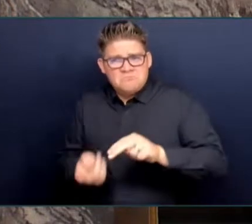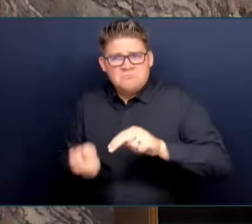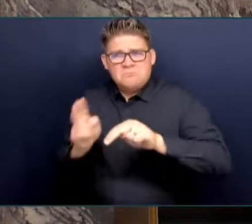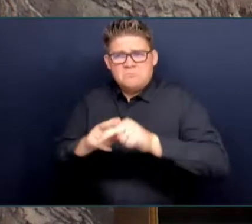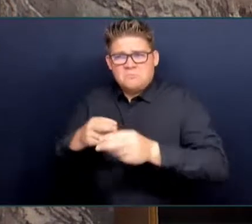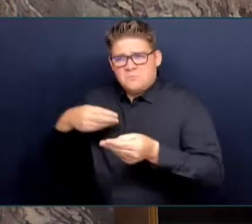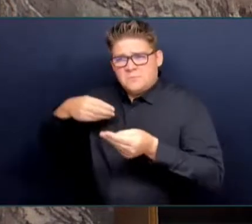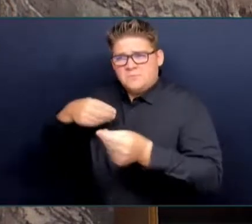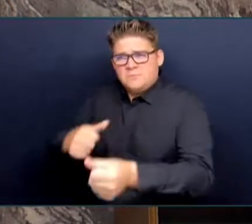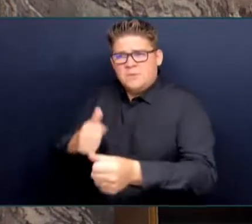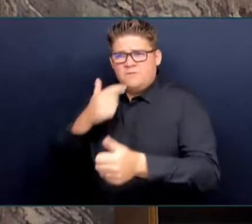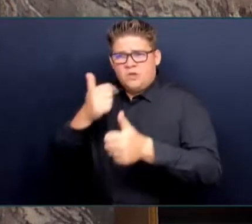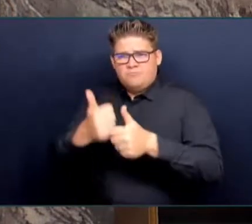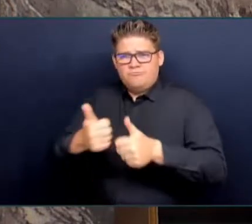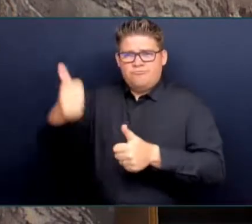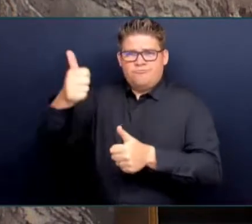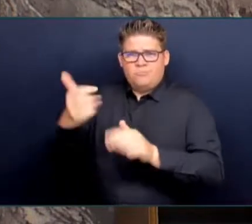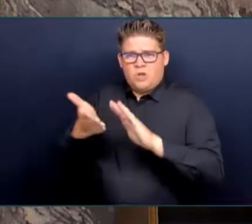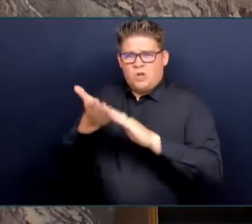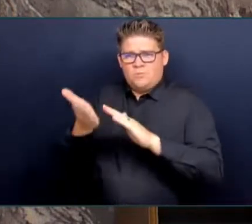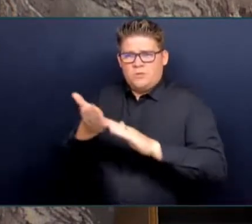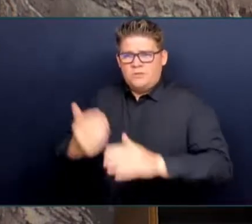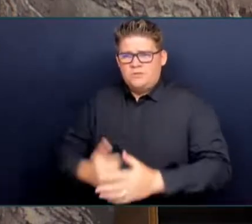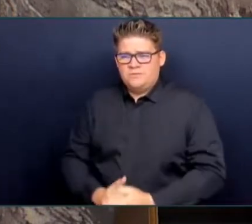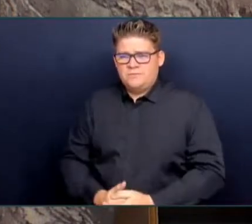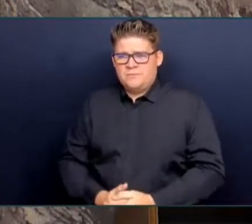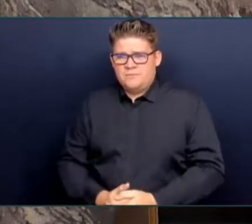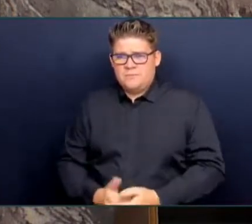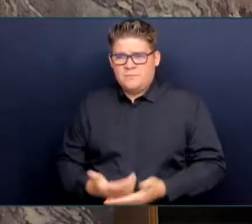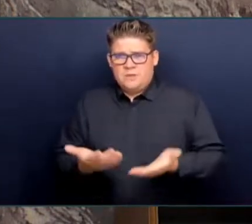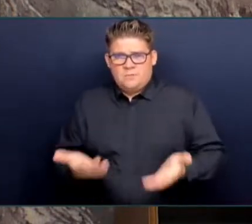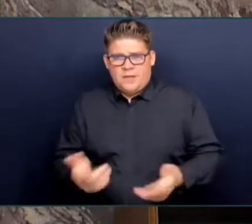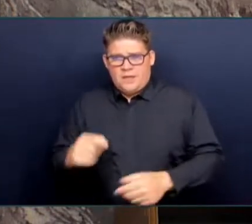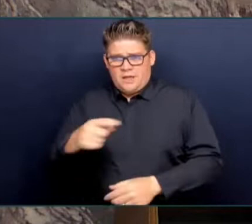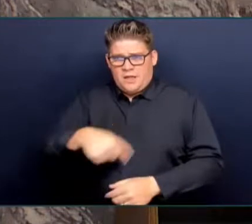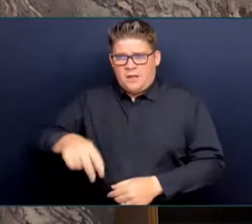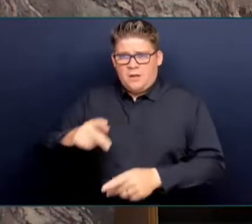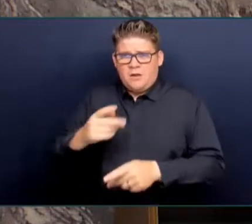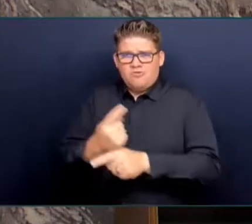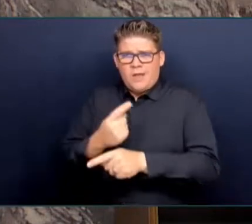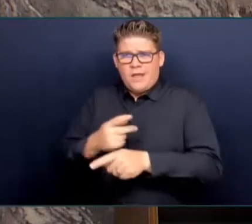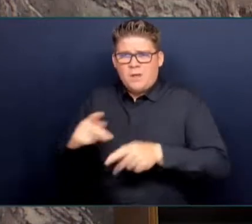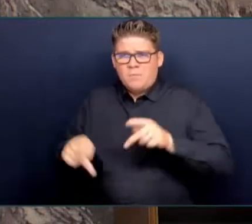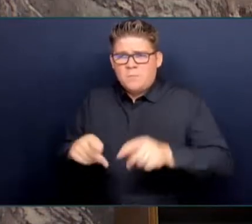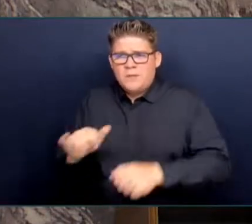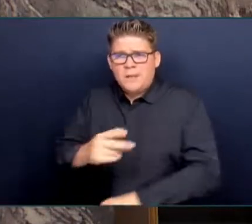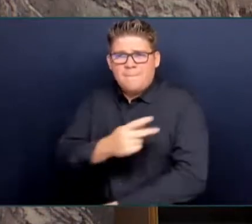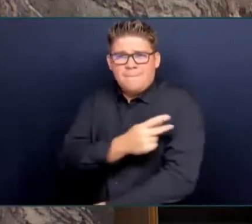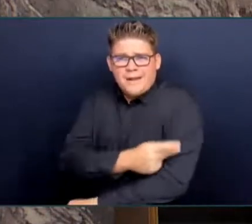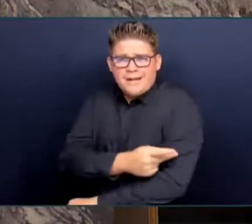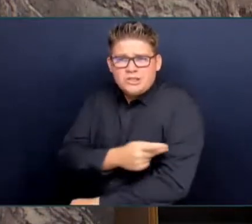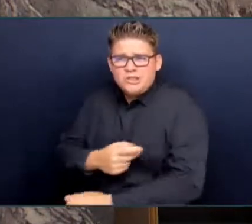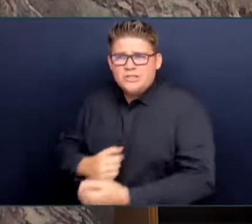Alan aren't able to get the care that they deserve? Will this minister do the right thing and resign?